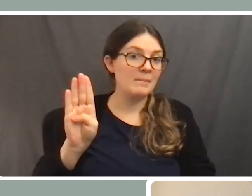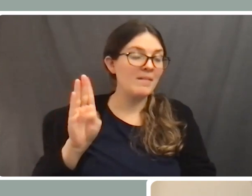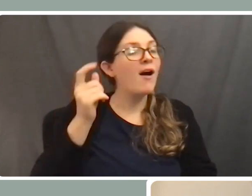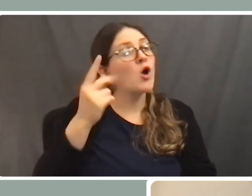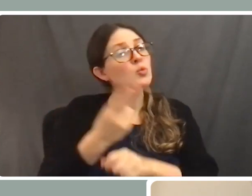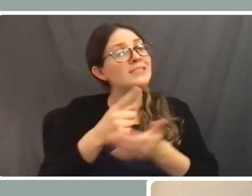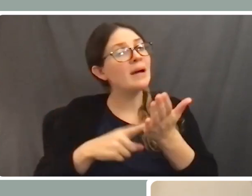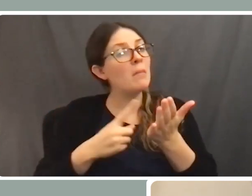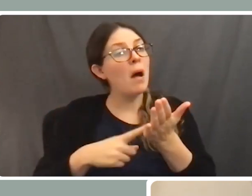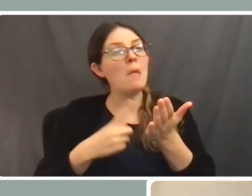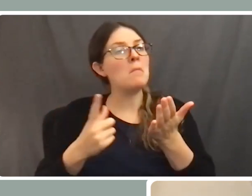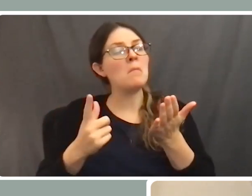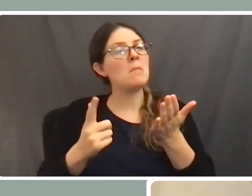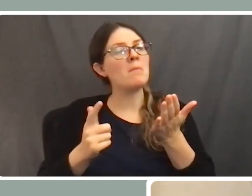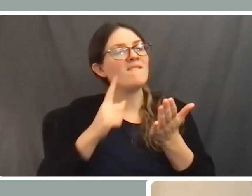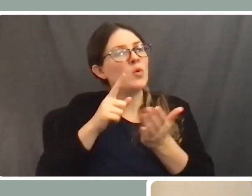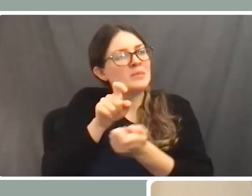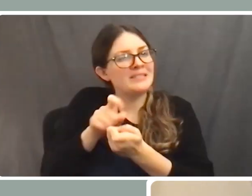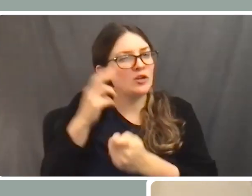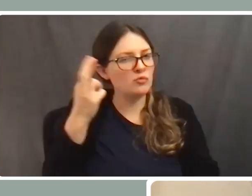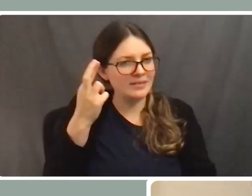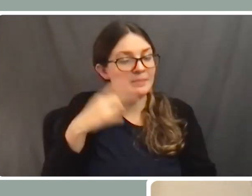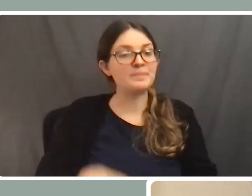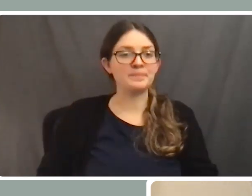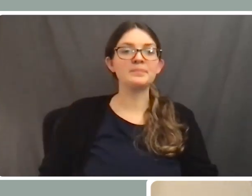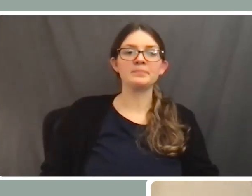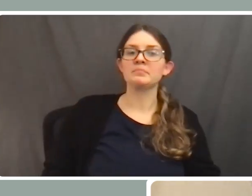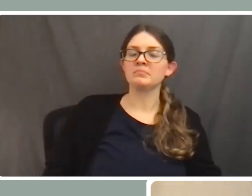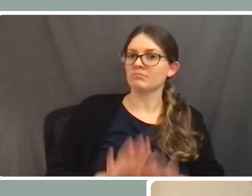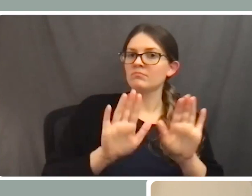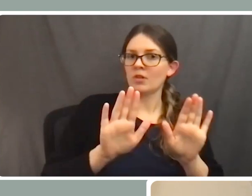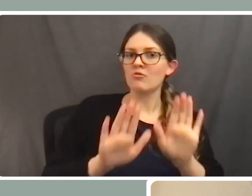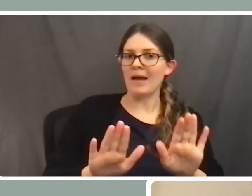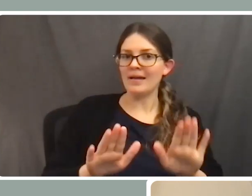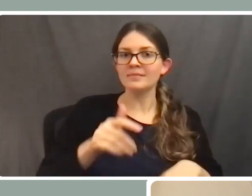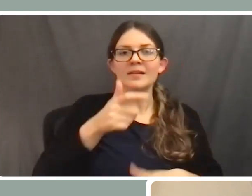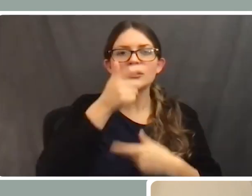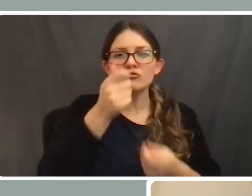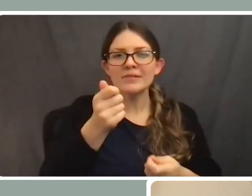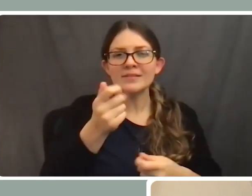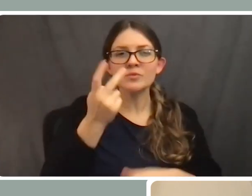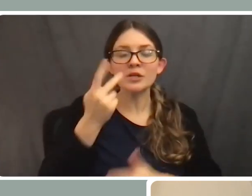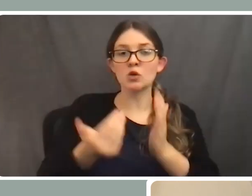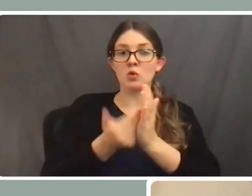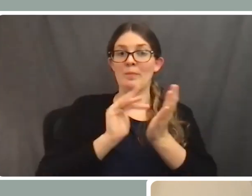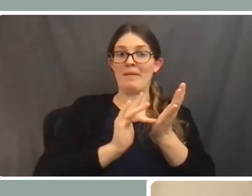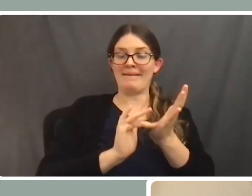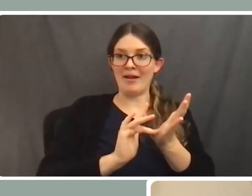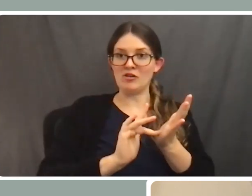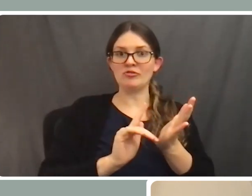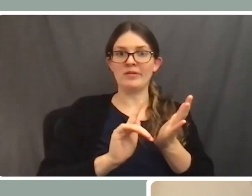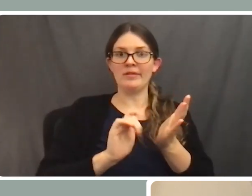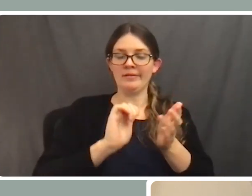super widely for those reasons. Right. Great. And it's very interesting to see that the new treatments are coming out quickly. So